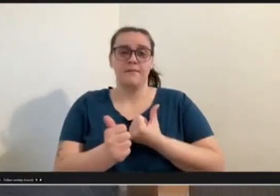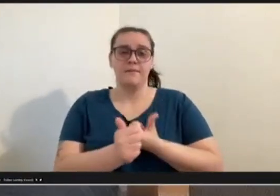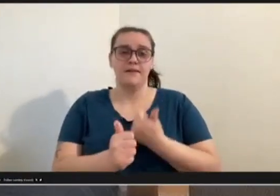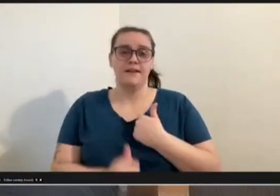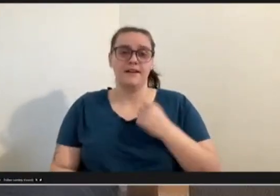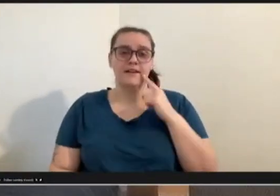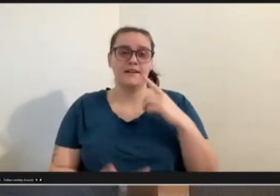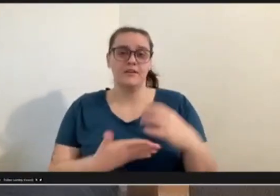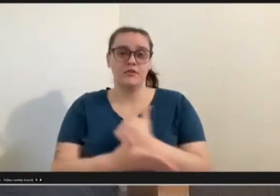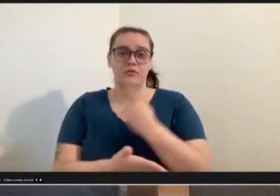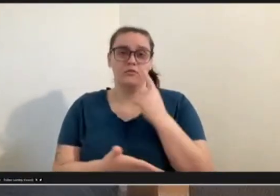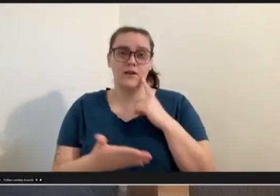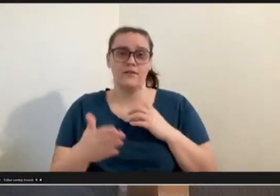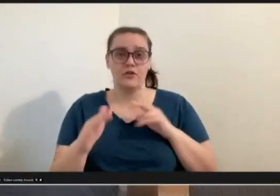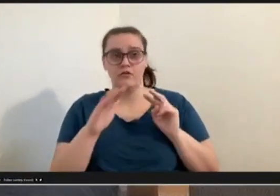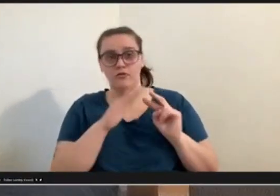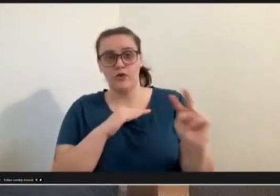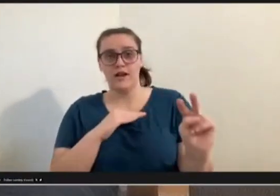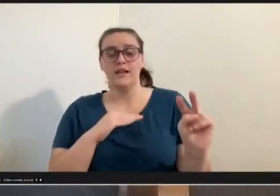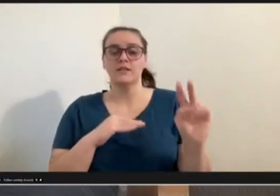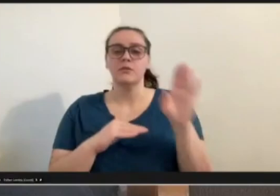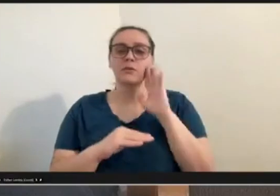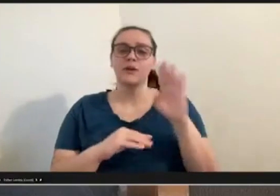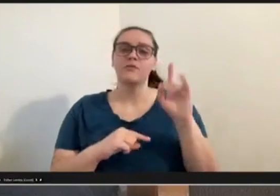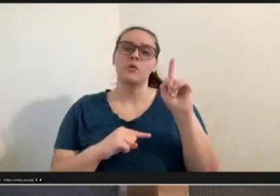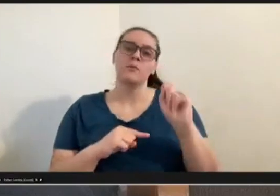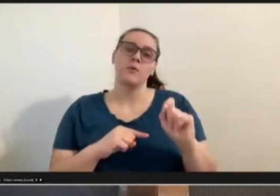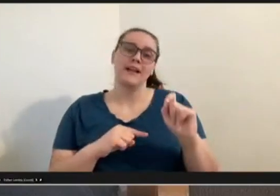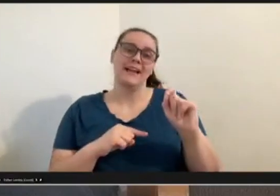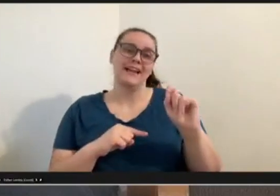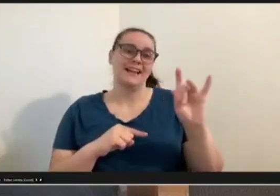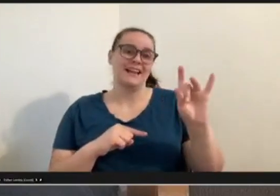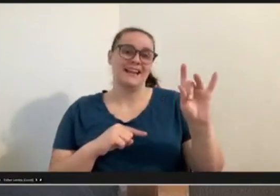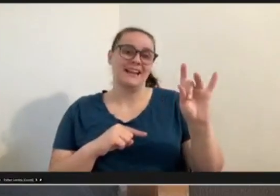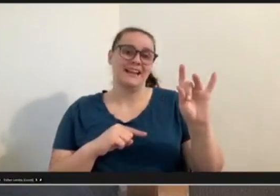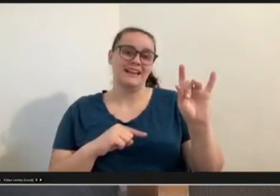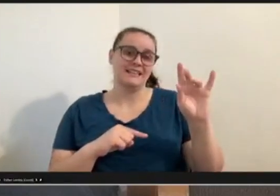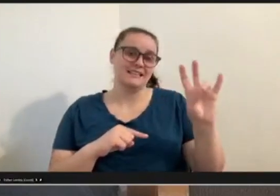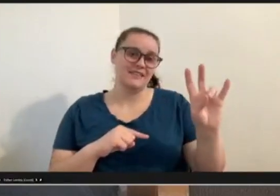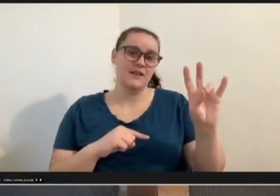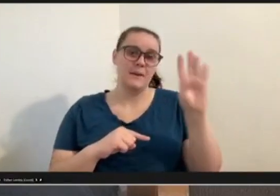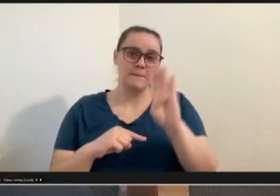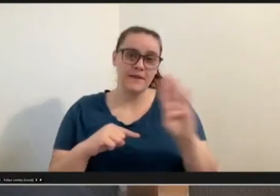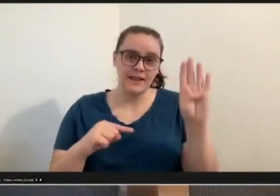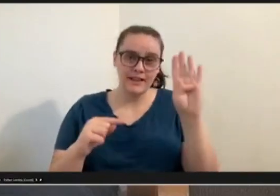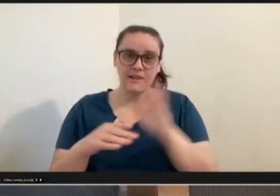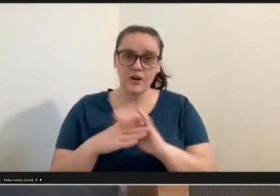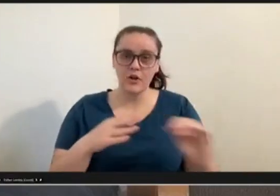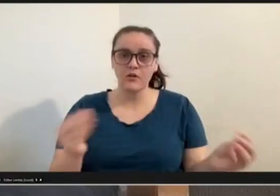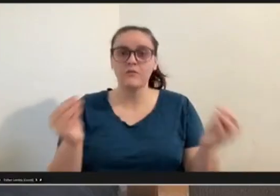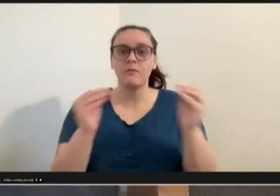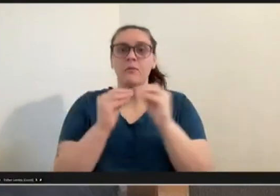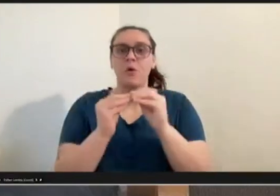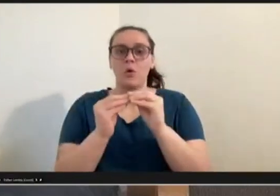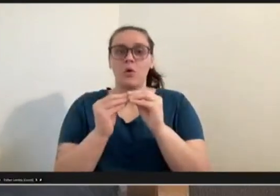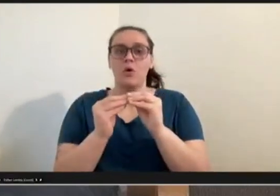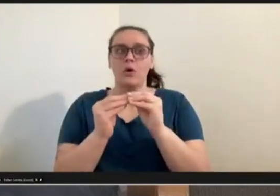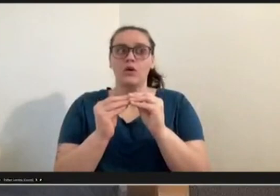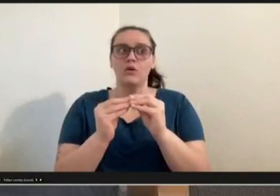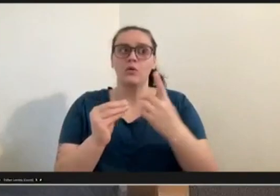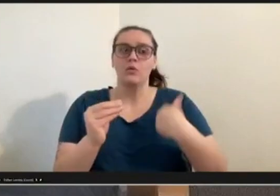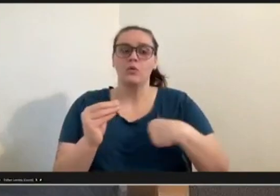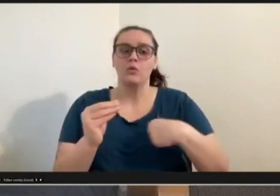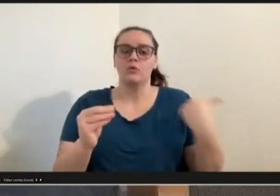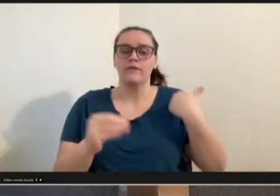in March, we should be comfortable making this investment in Oregon's future. I'd argue that SB 4